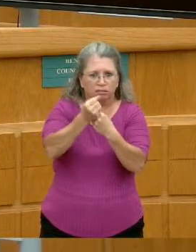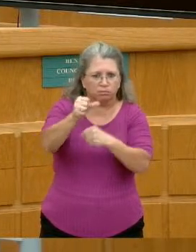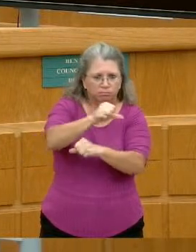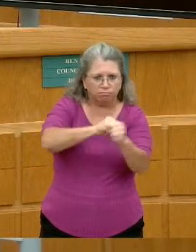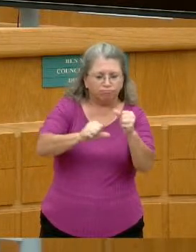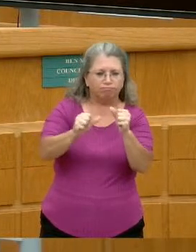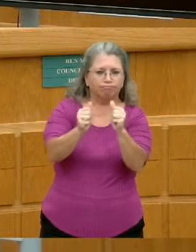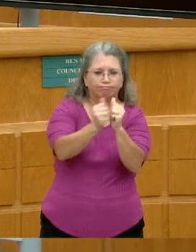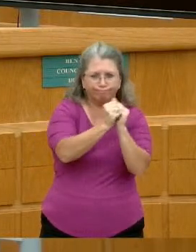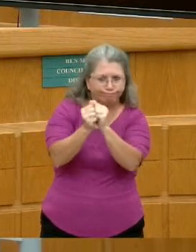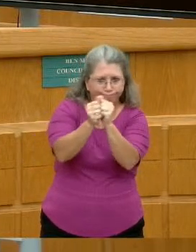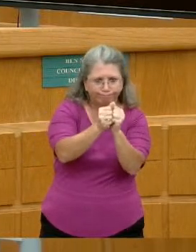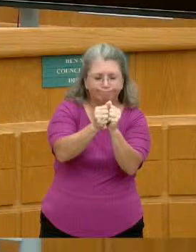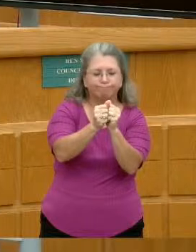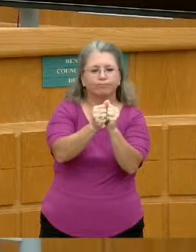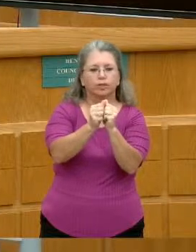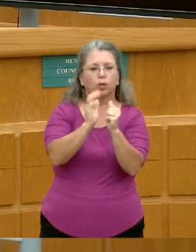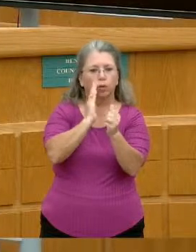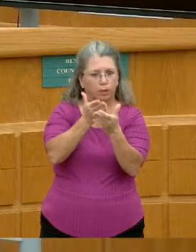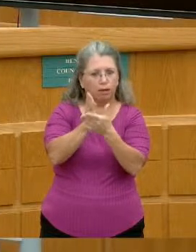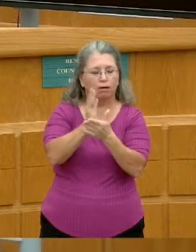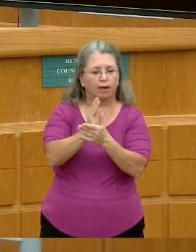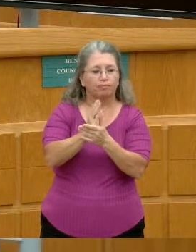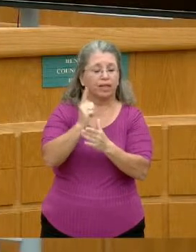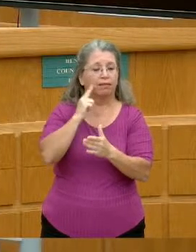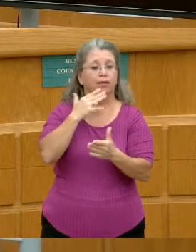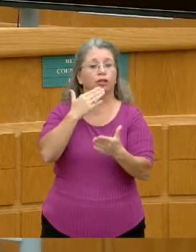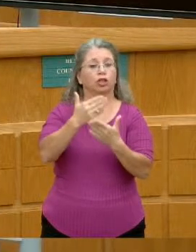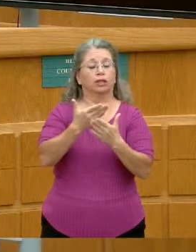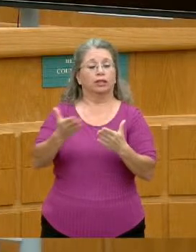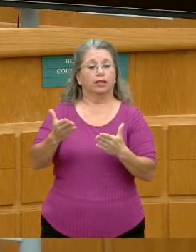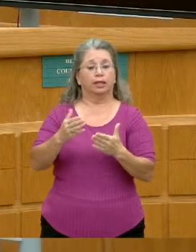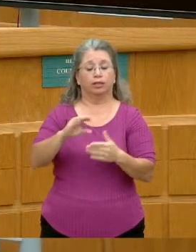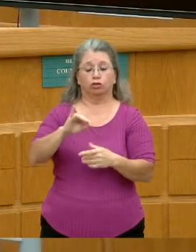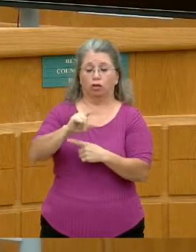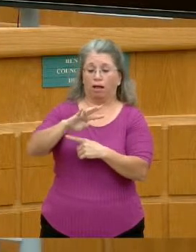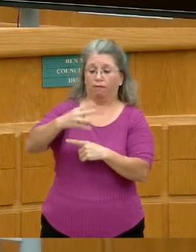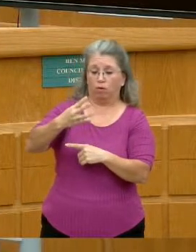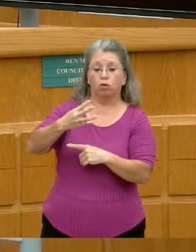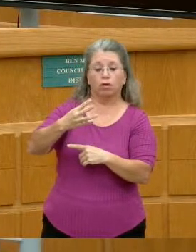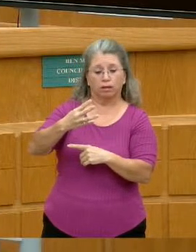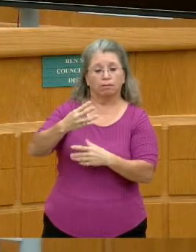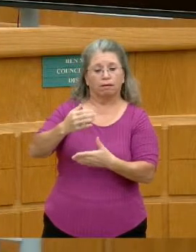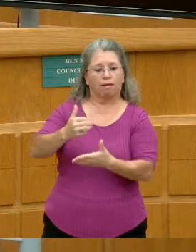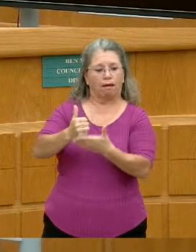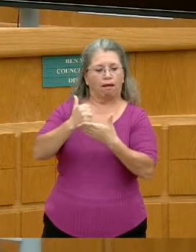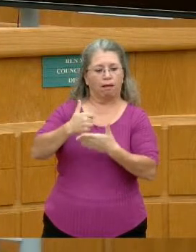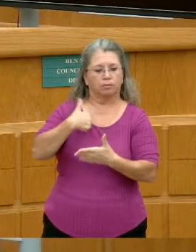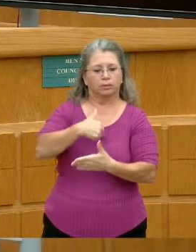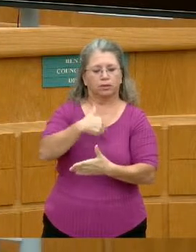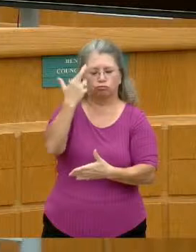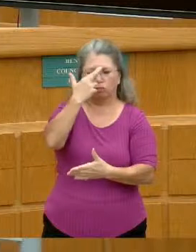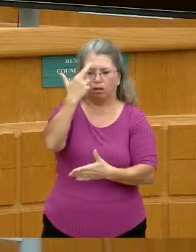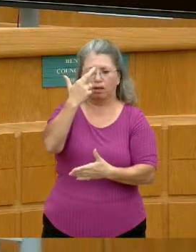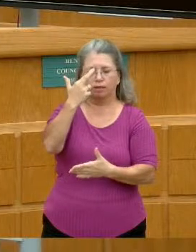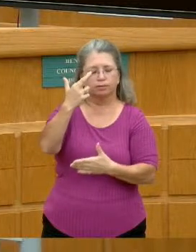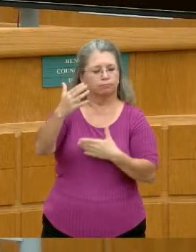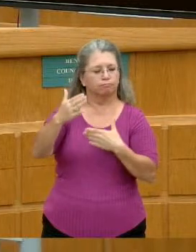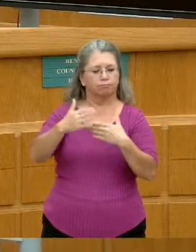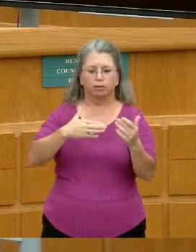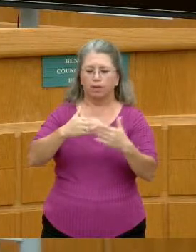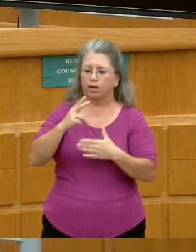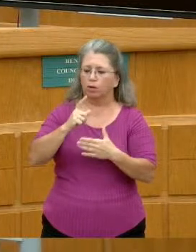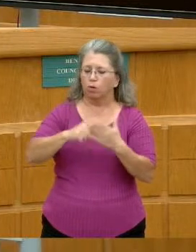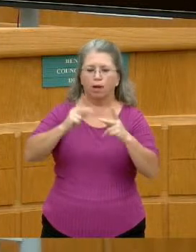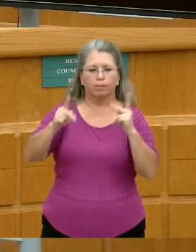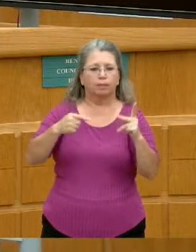right. And the good thing, I think, being the 4th of July, it does bring us to the realization that no matter what they say, that